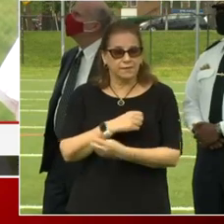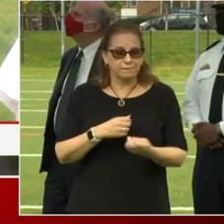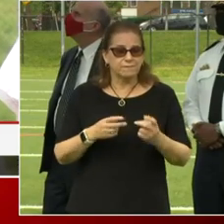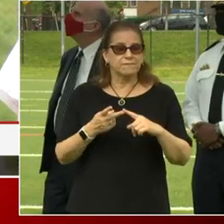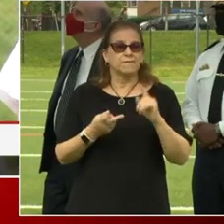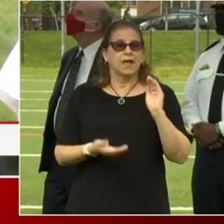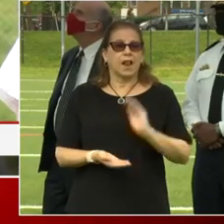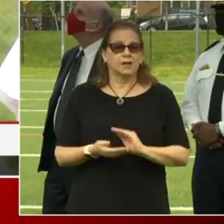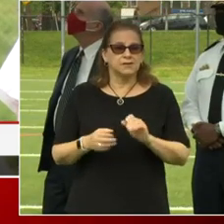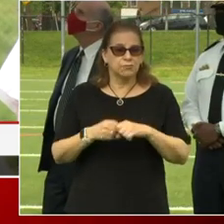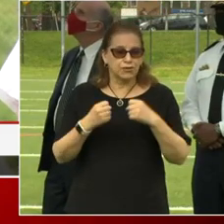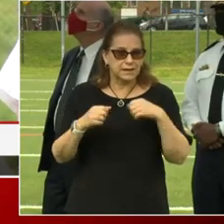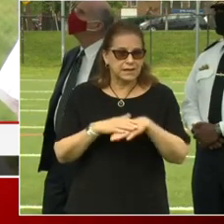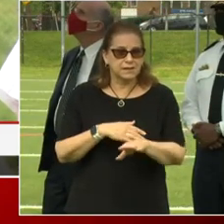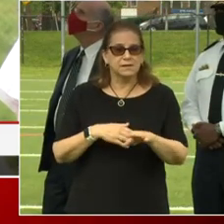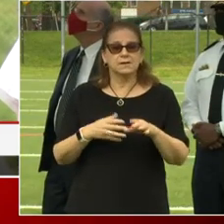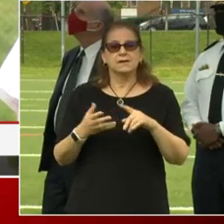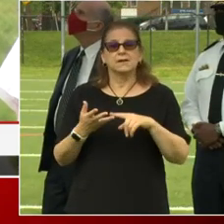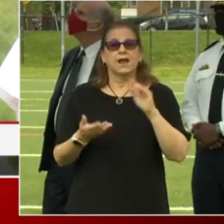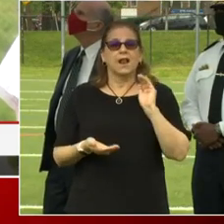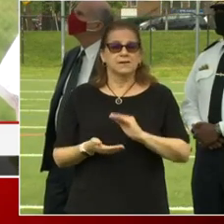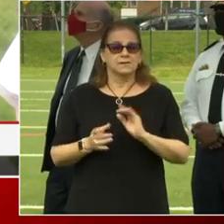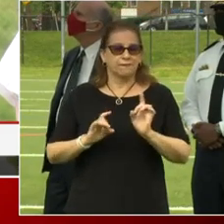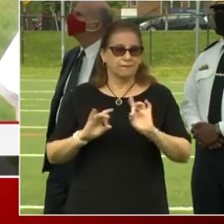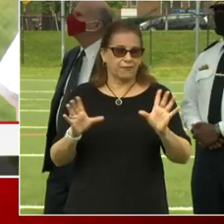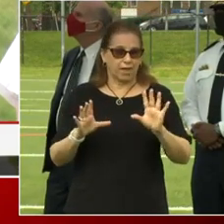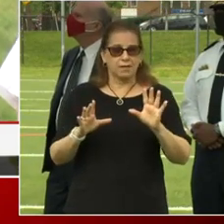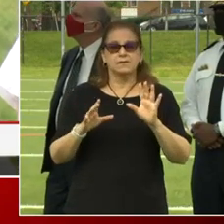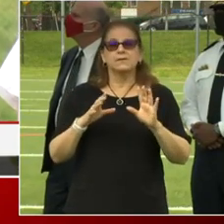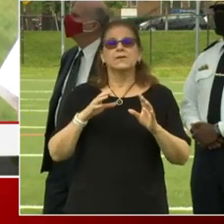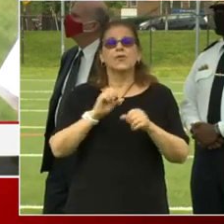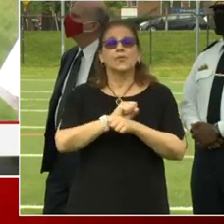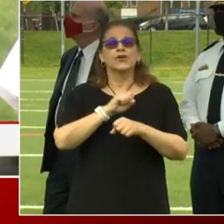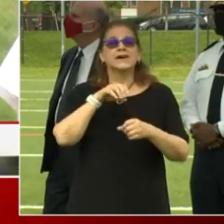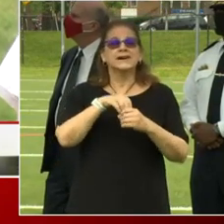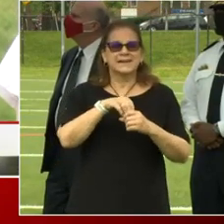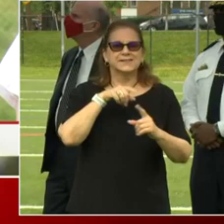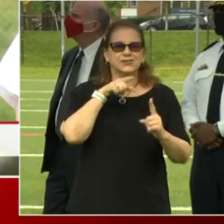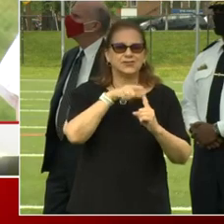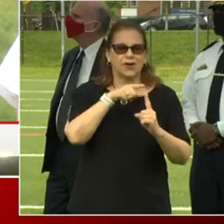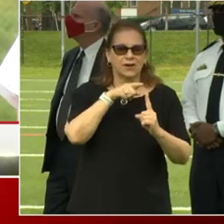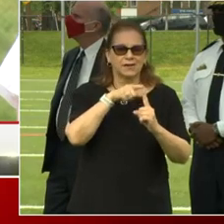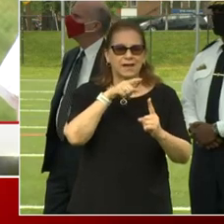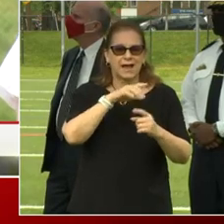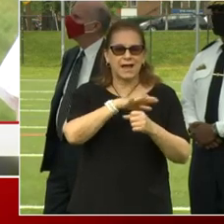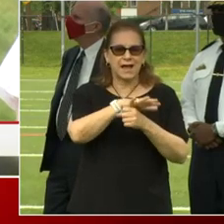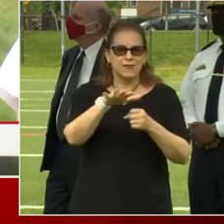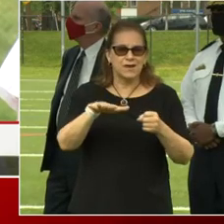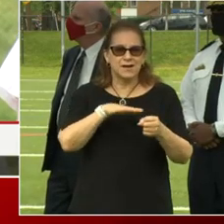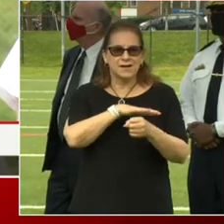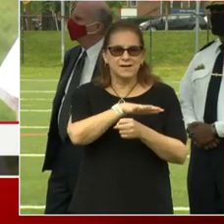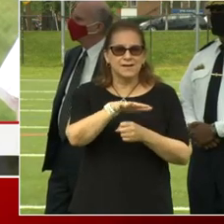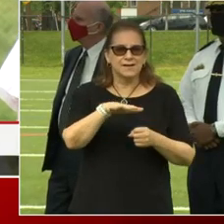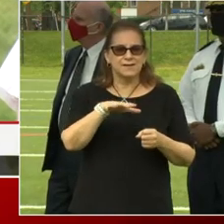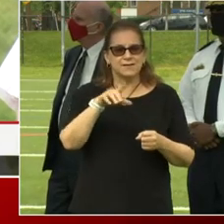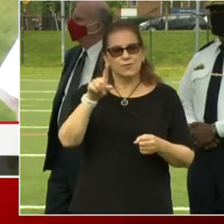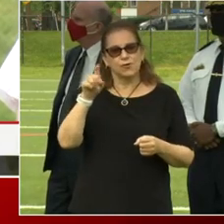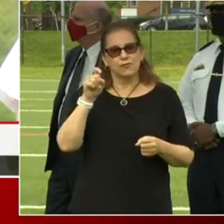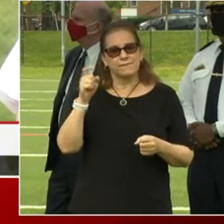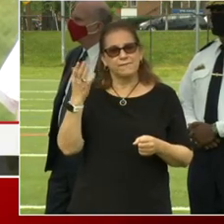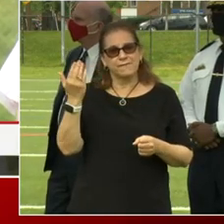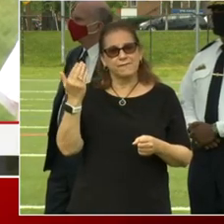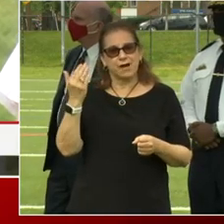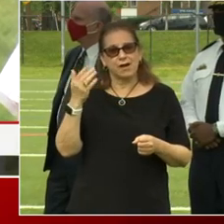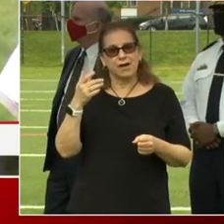by 29% in the target areas. Further, we were able to safely recover 115 illegal firearms in